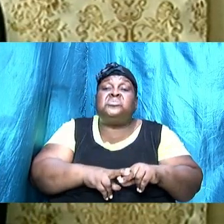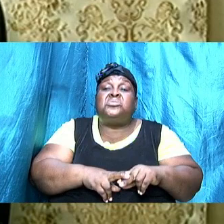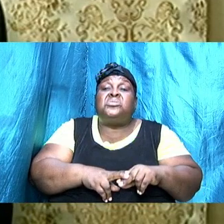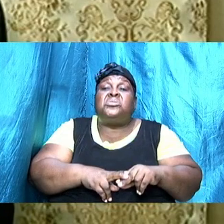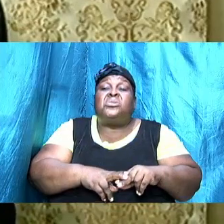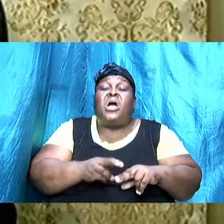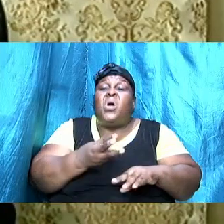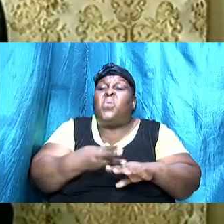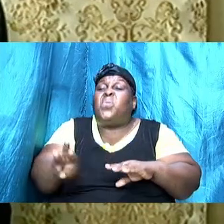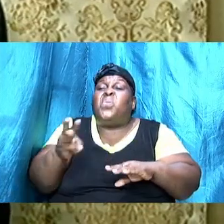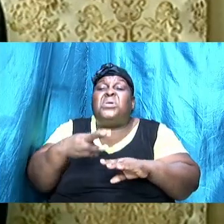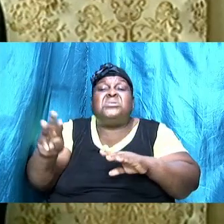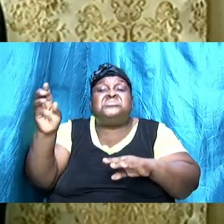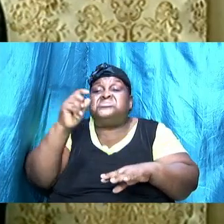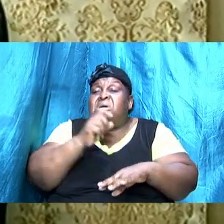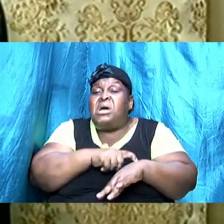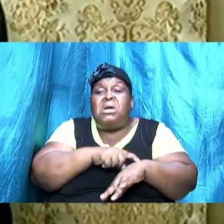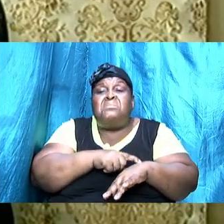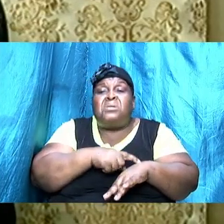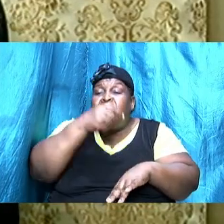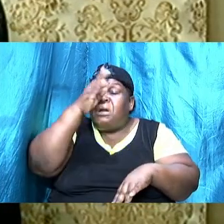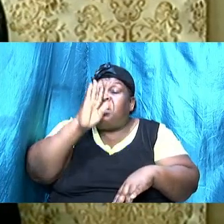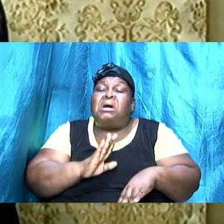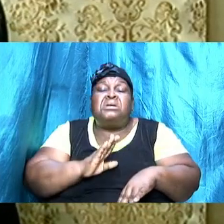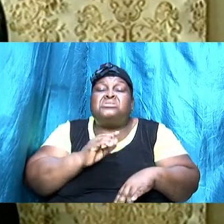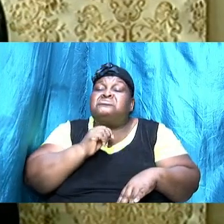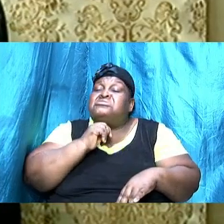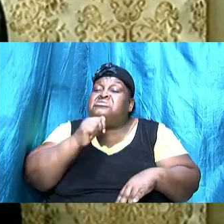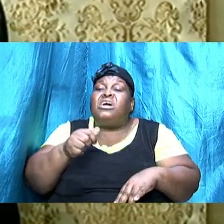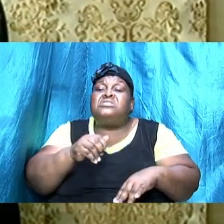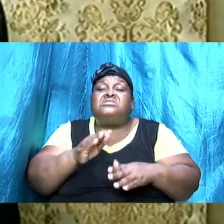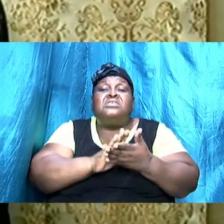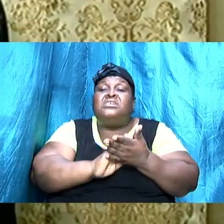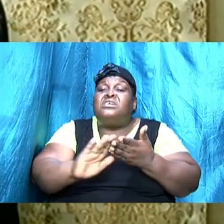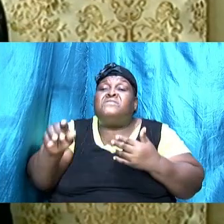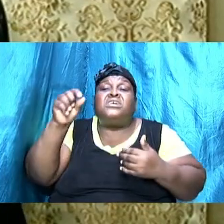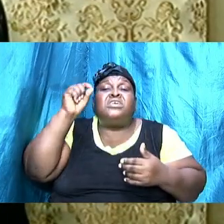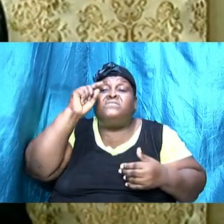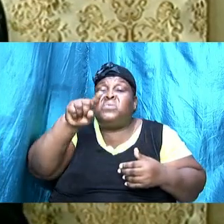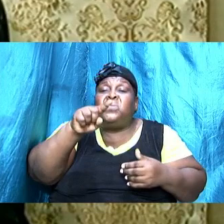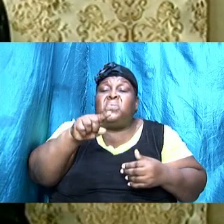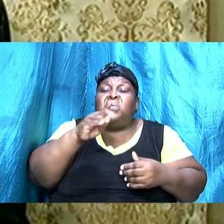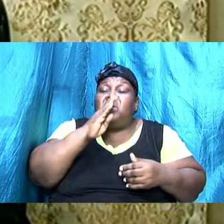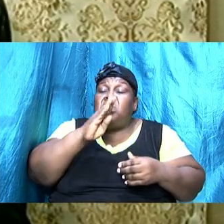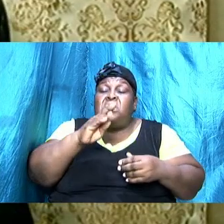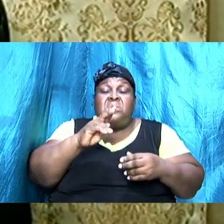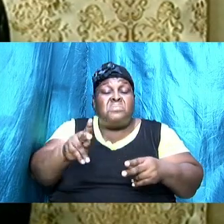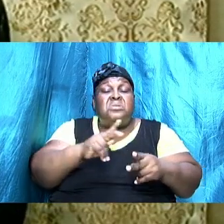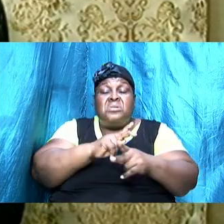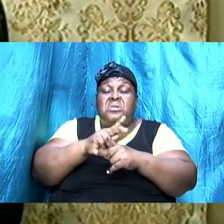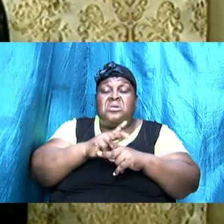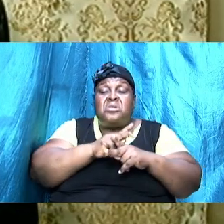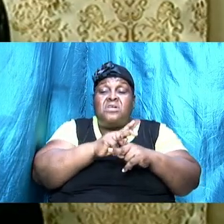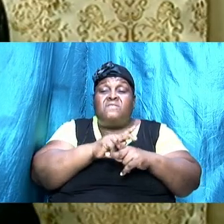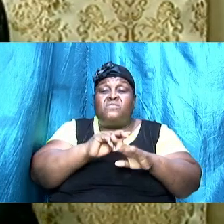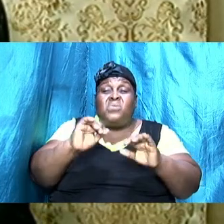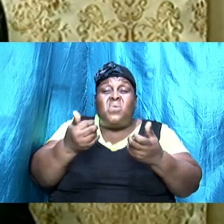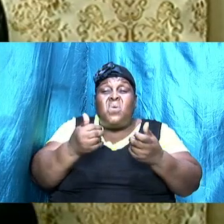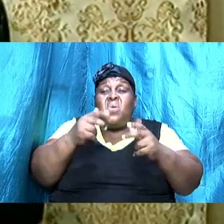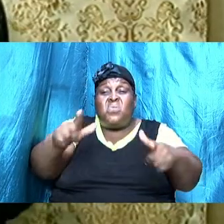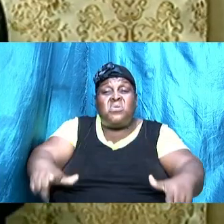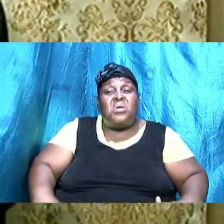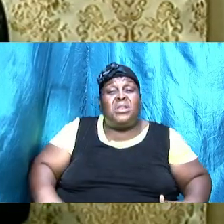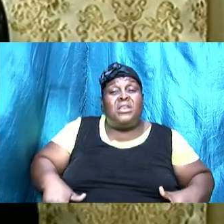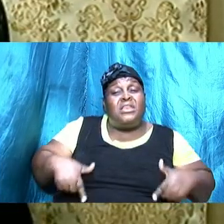be careful how we walk with our Christianity. Look here. Yes, you're a